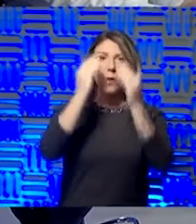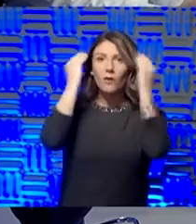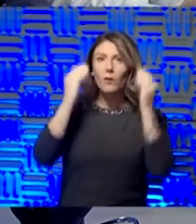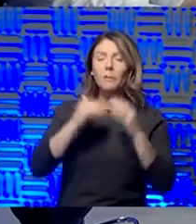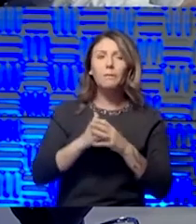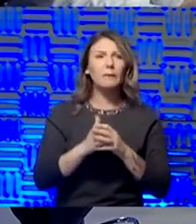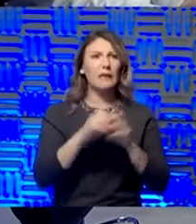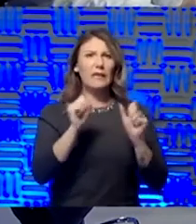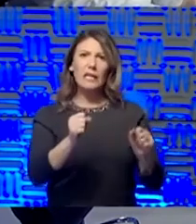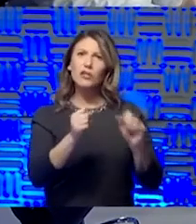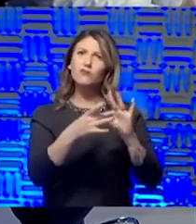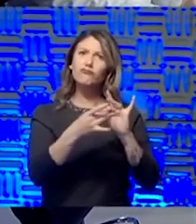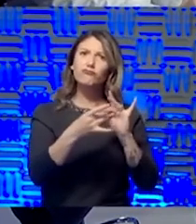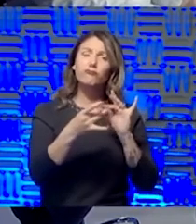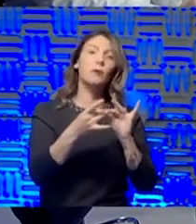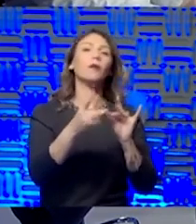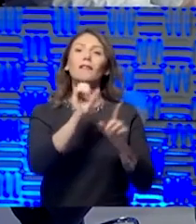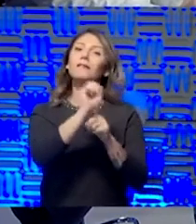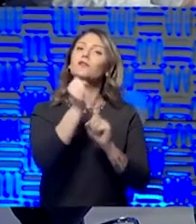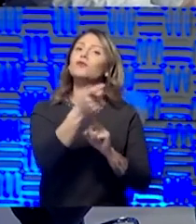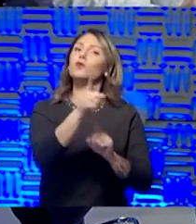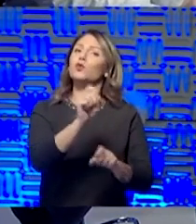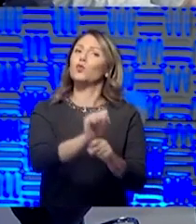a little bit about the conditions you were working in.